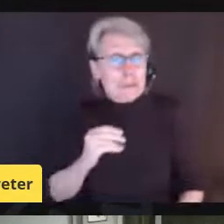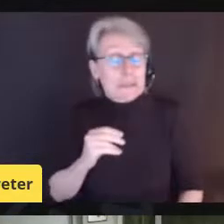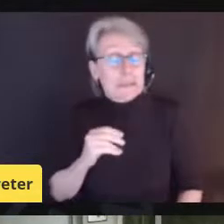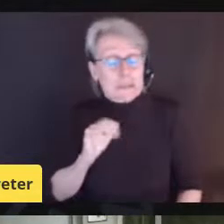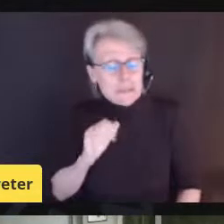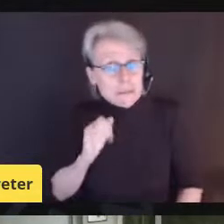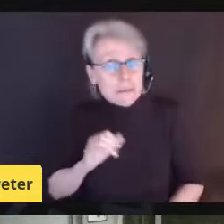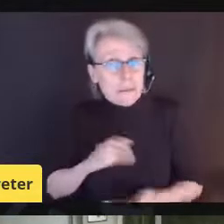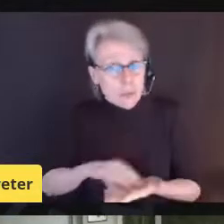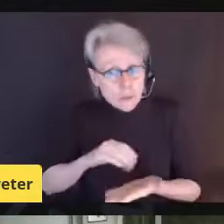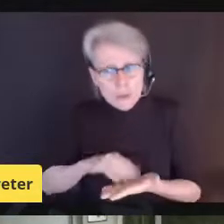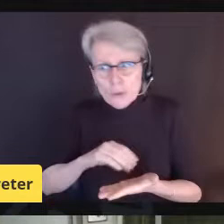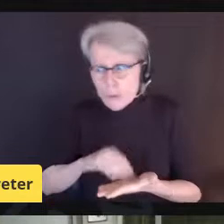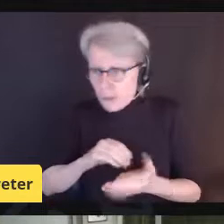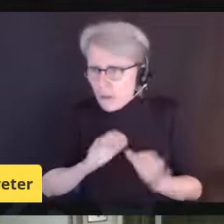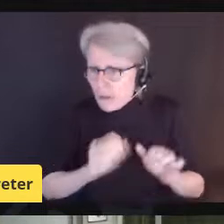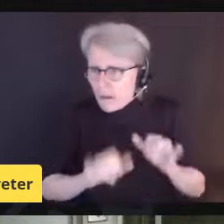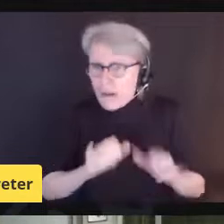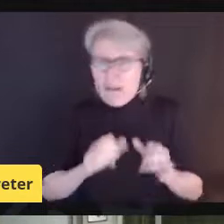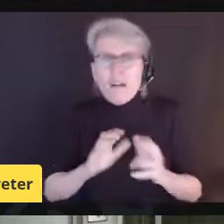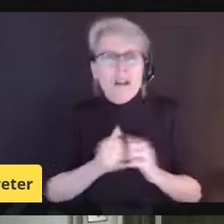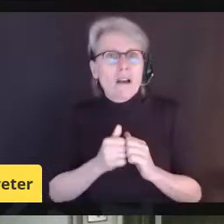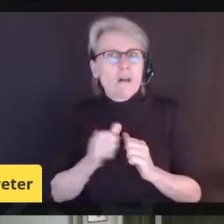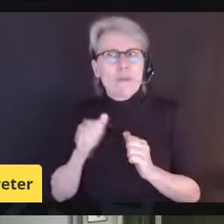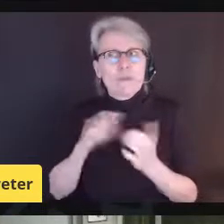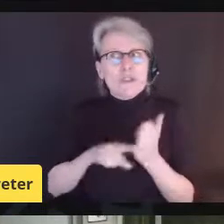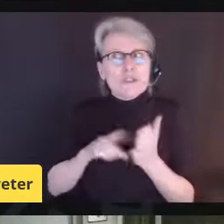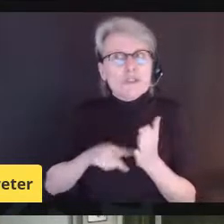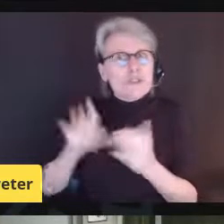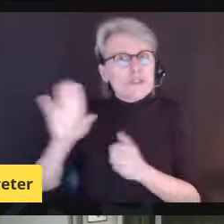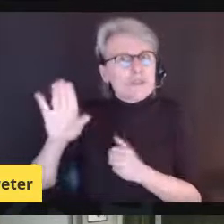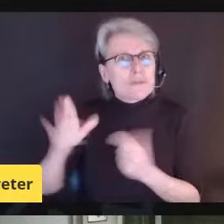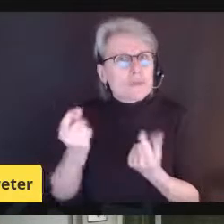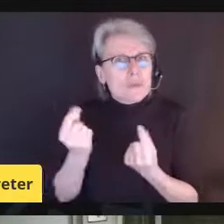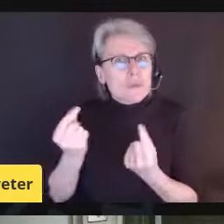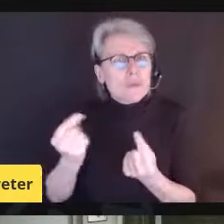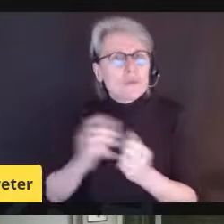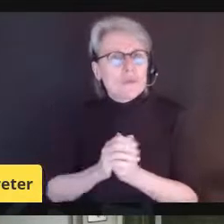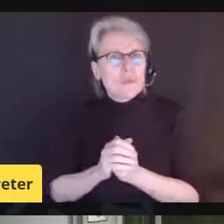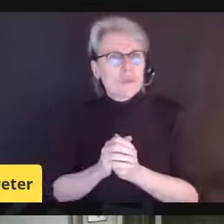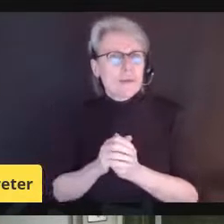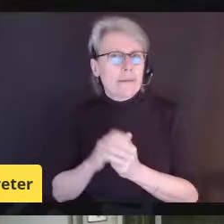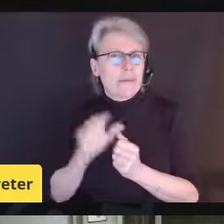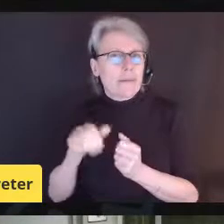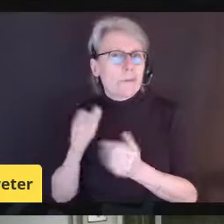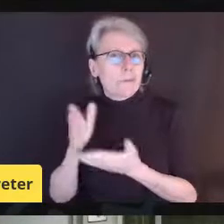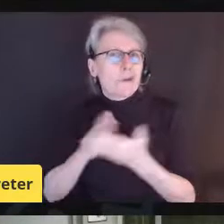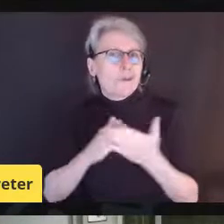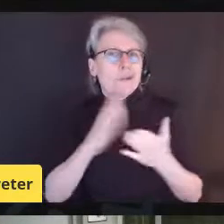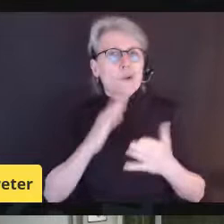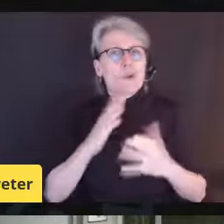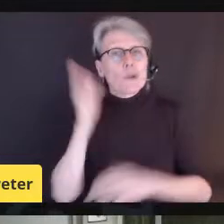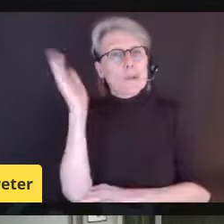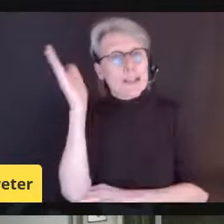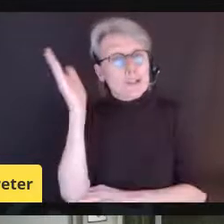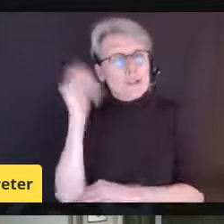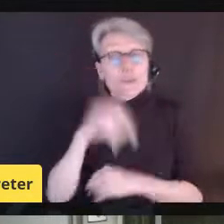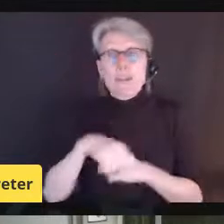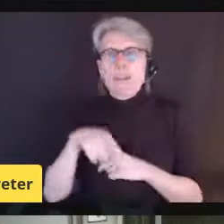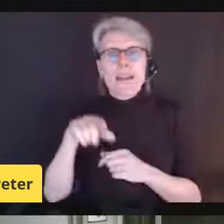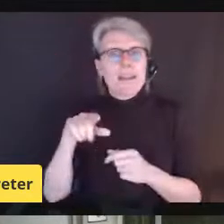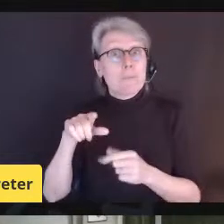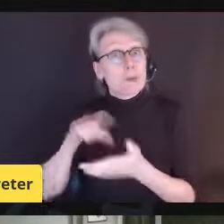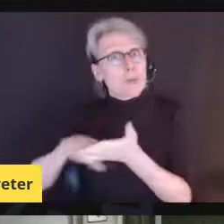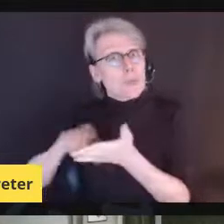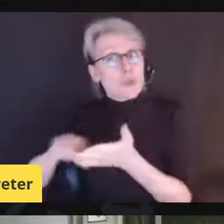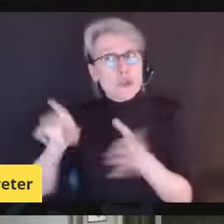me a lot about how research works, what that side of academia looks like. Because when you're just in school as a student,